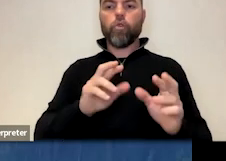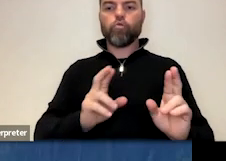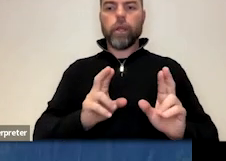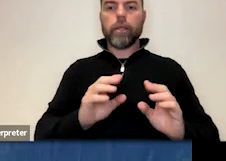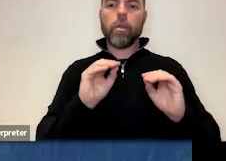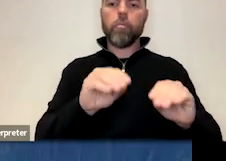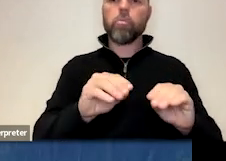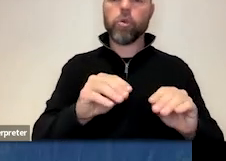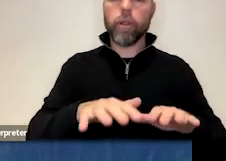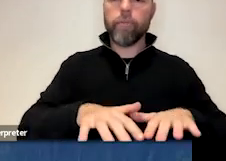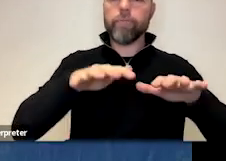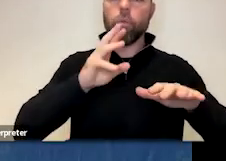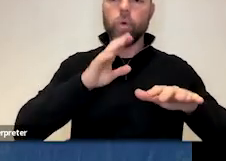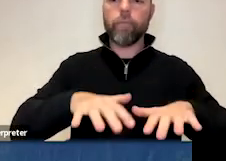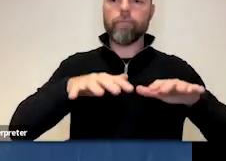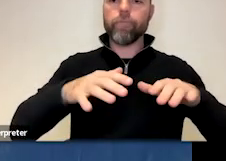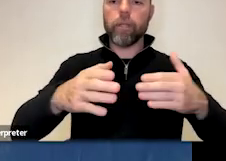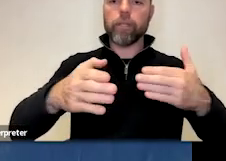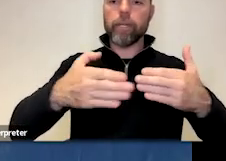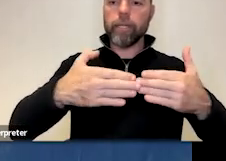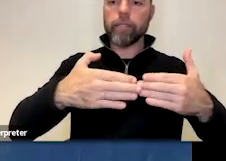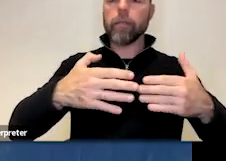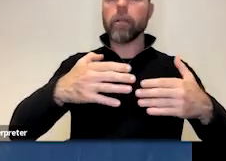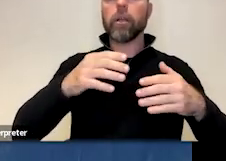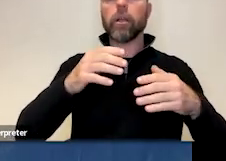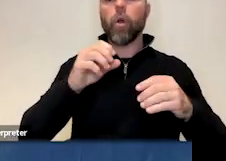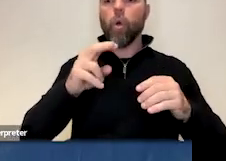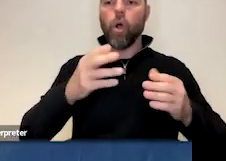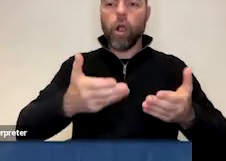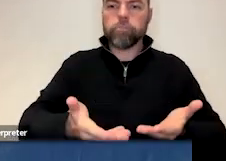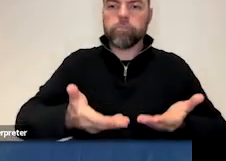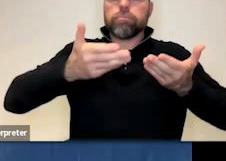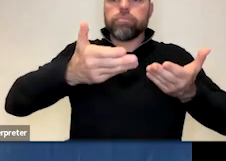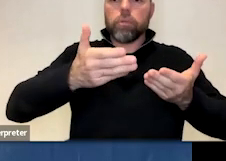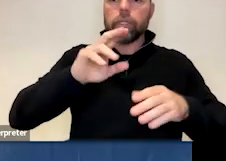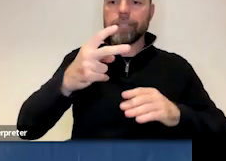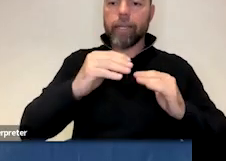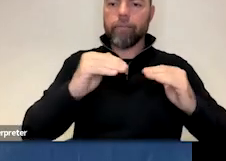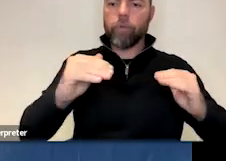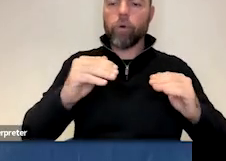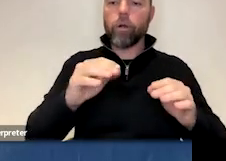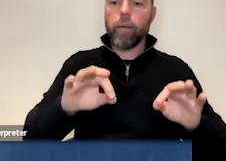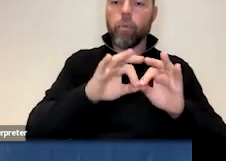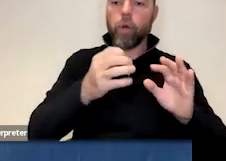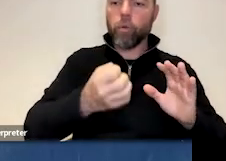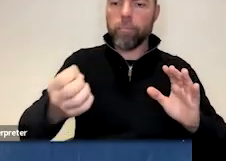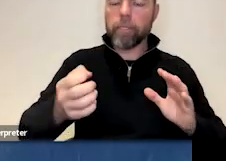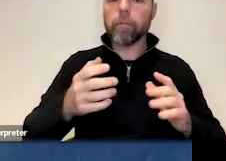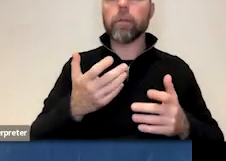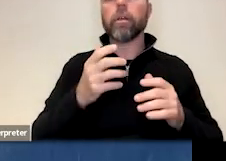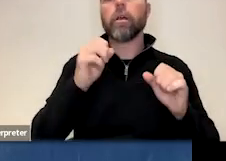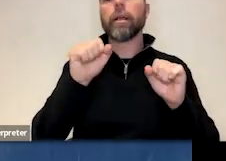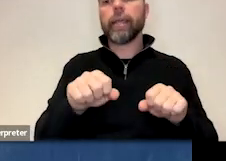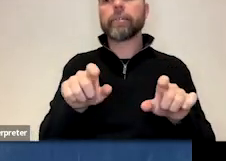the doors of that building. We can elevate critical equipment, perhaps put it on the second floor. We can